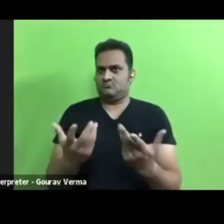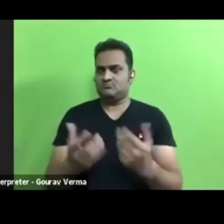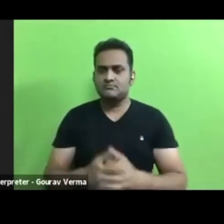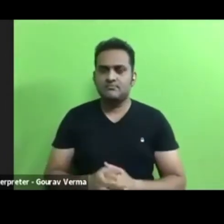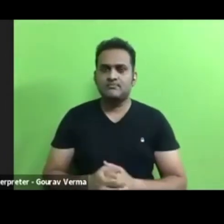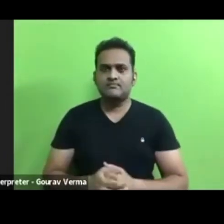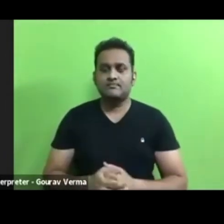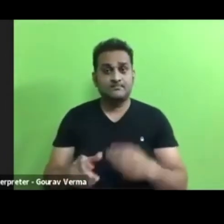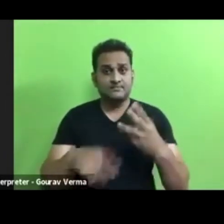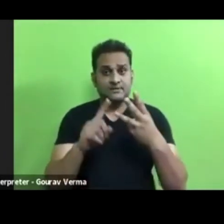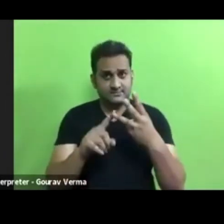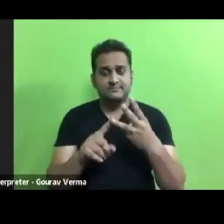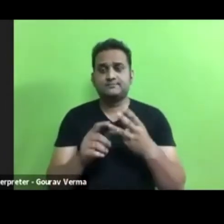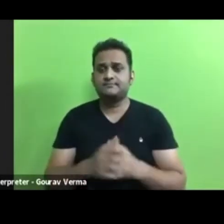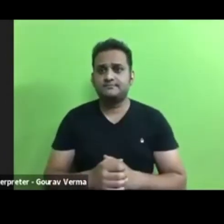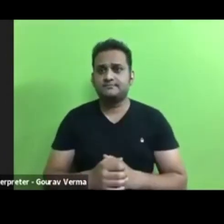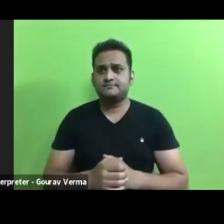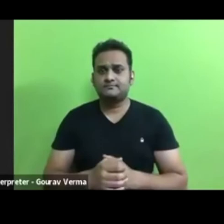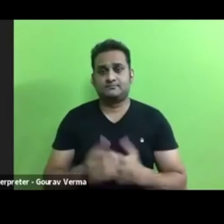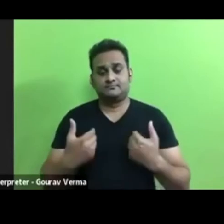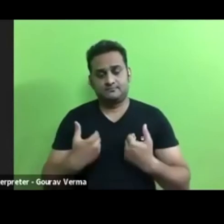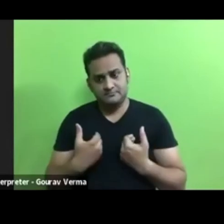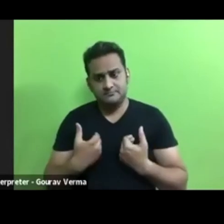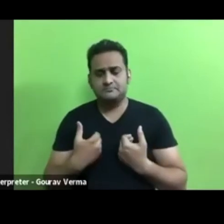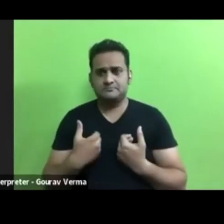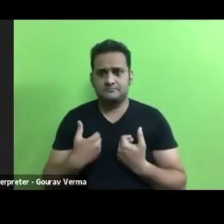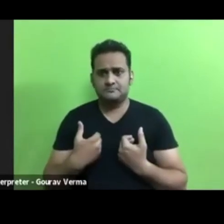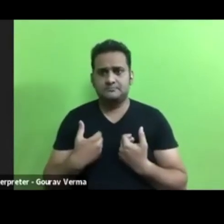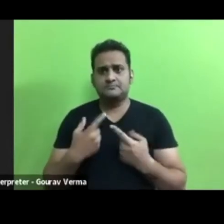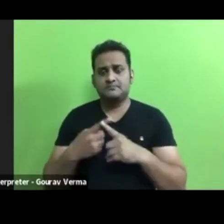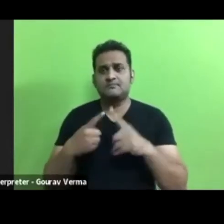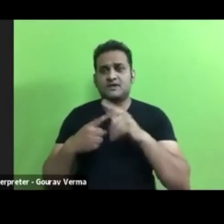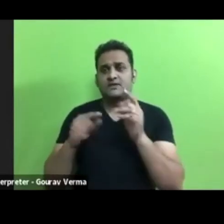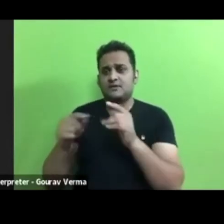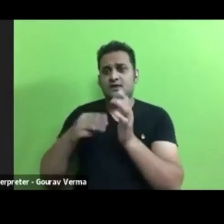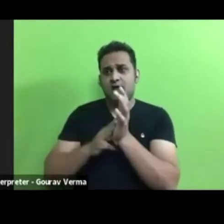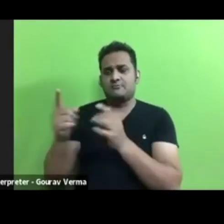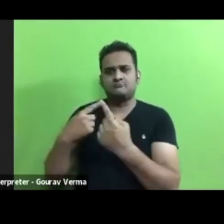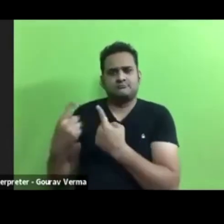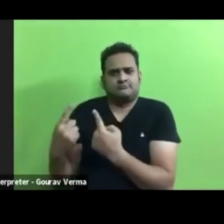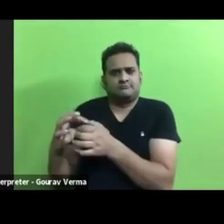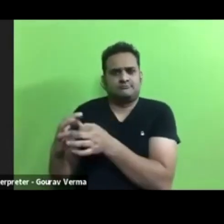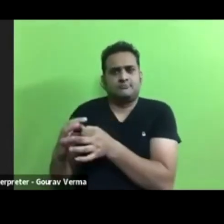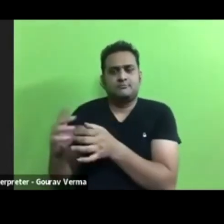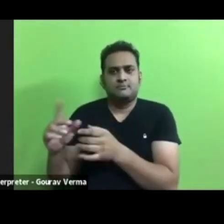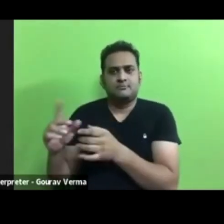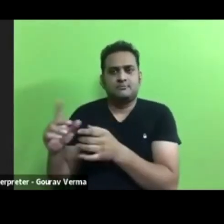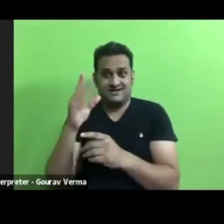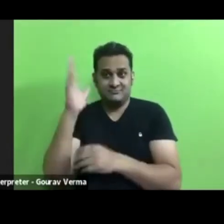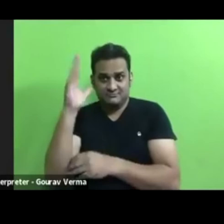And third, which me and TM will engage in our second session, hopefully